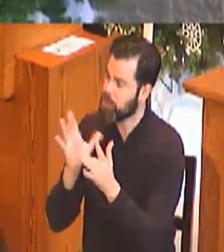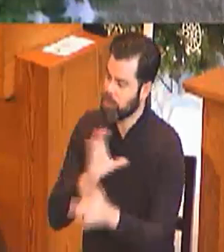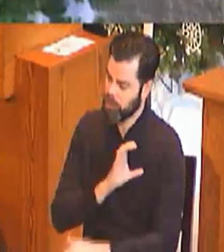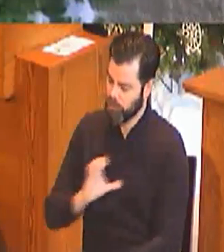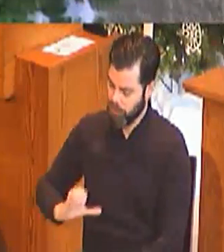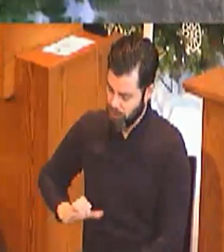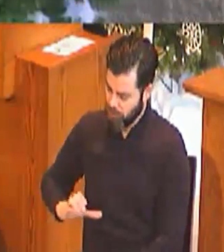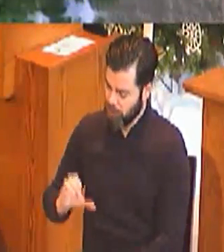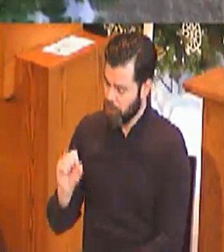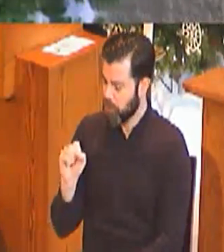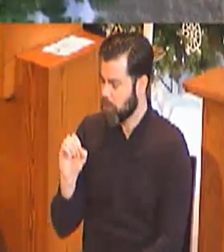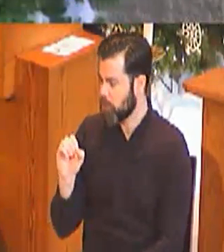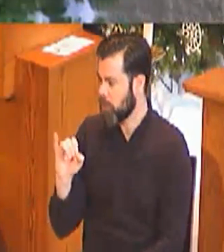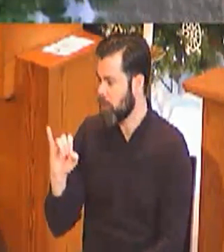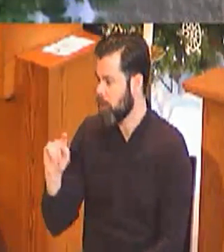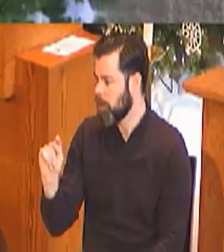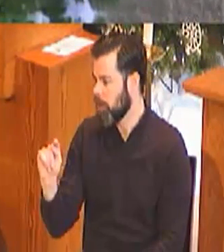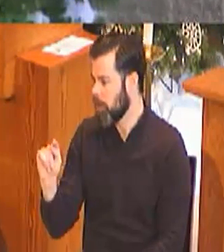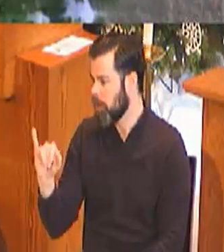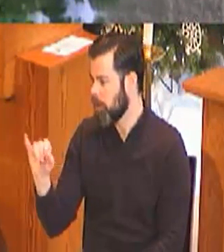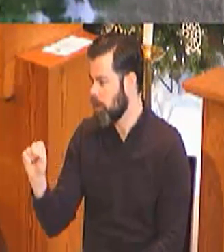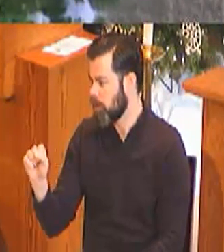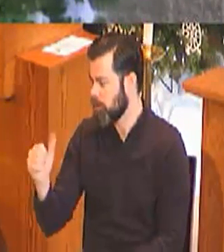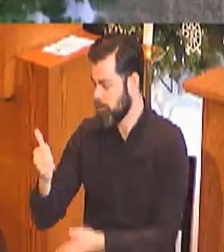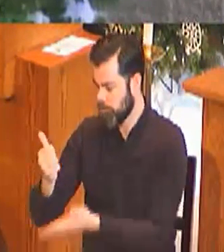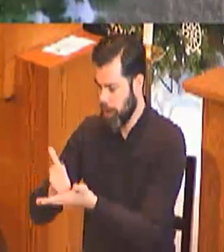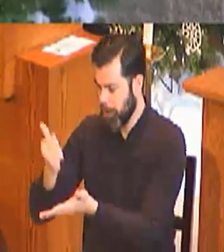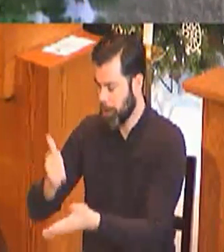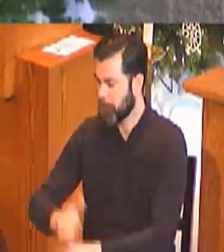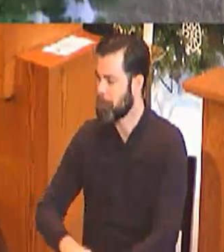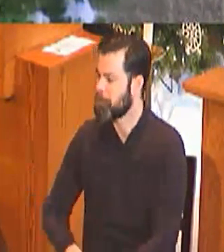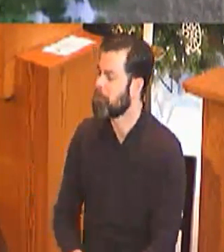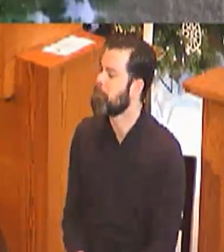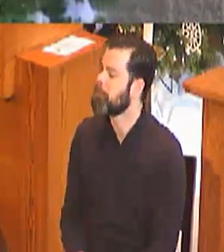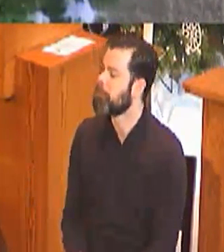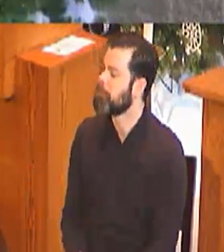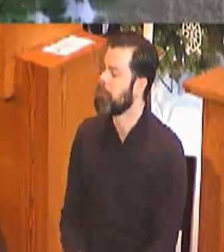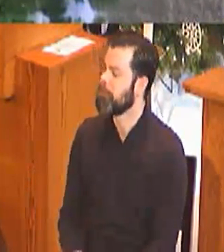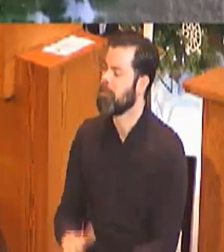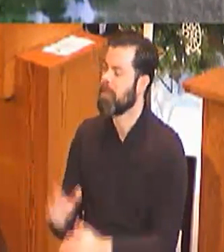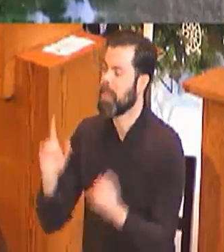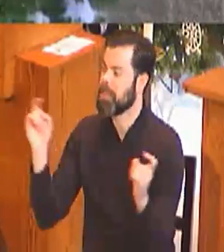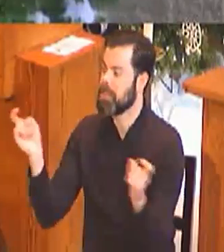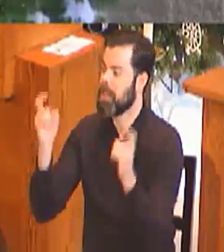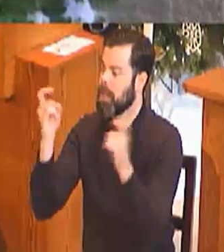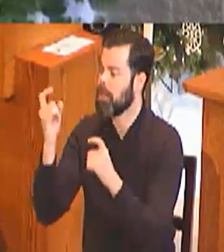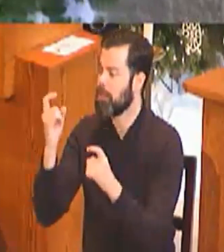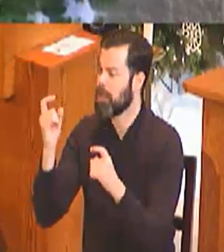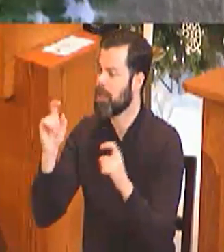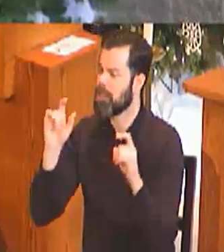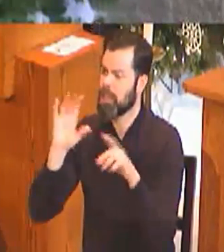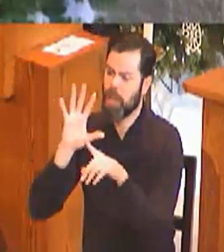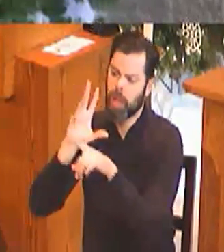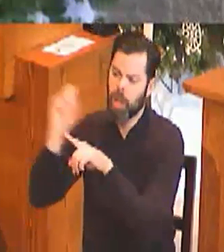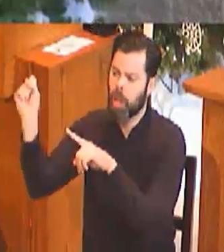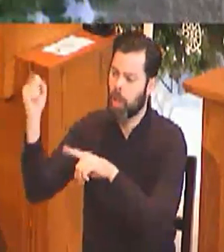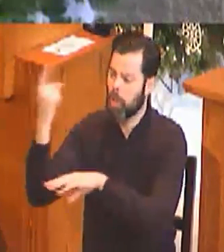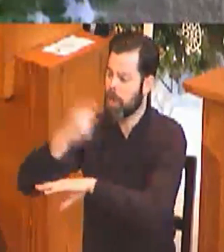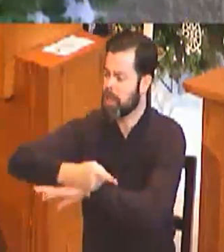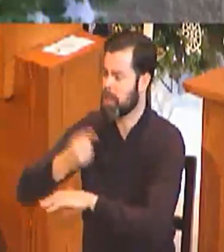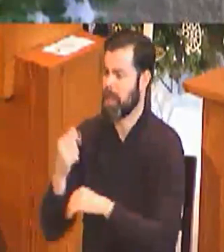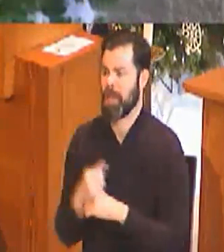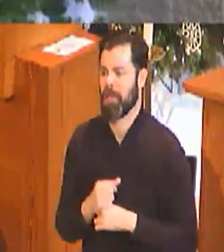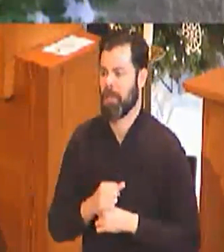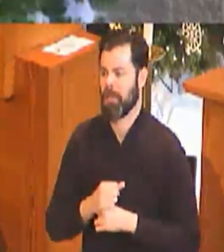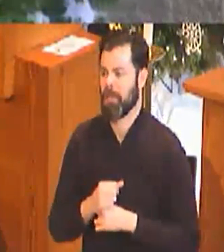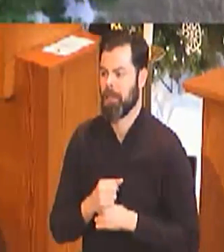is. And so we let it be. Amen. Thank you. Let's celebrate this glorious day. It is sunny